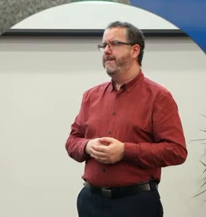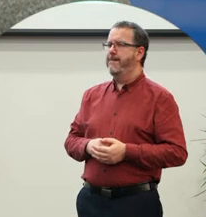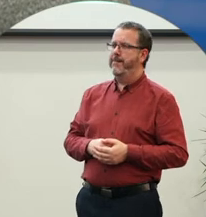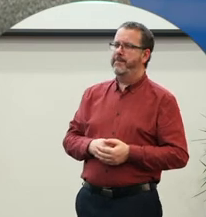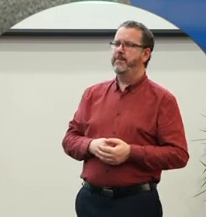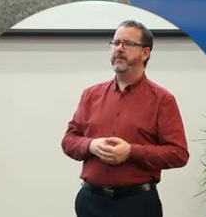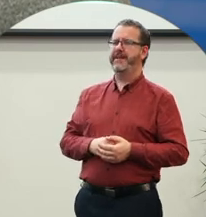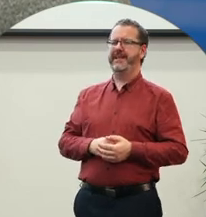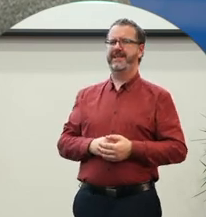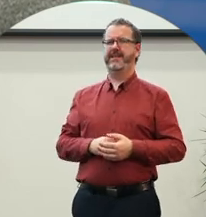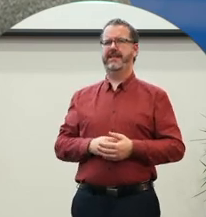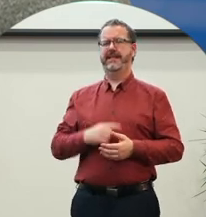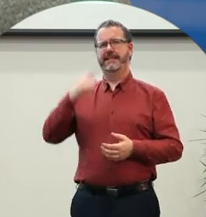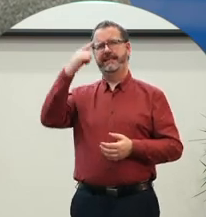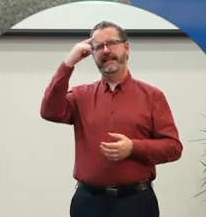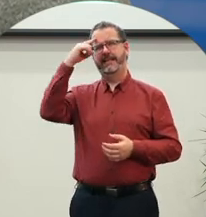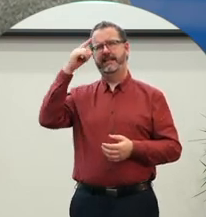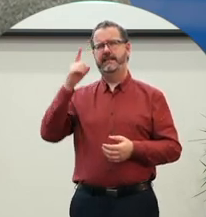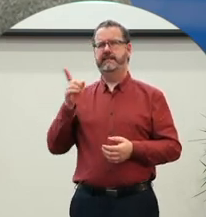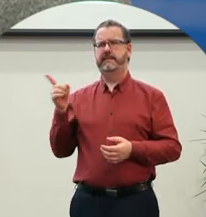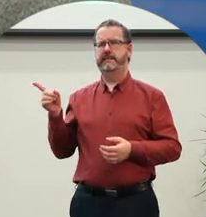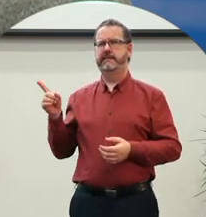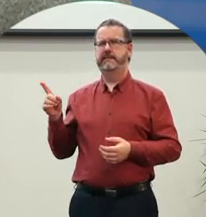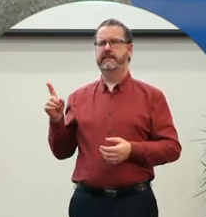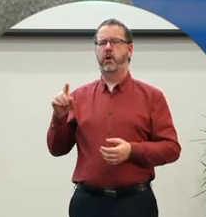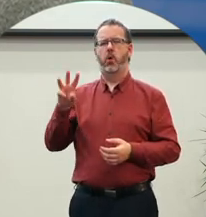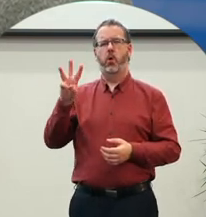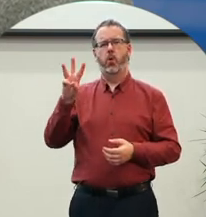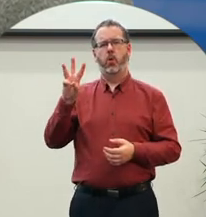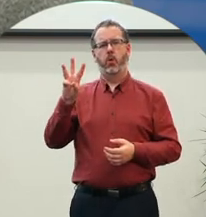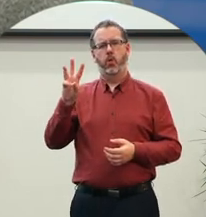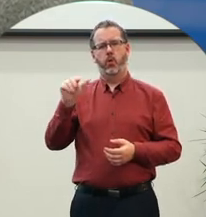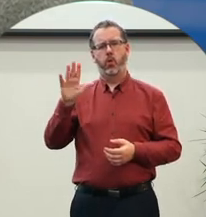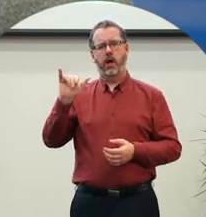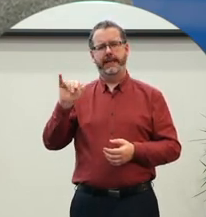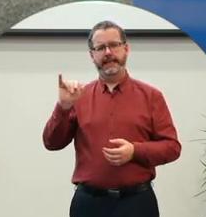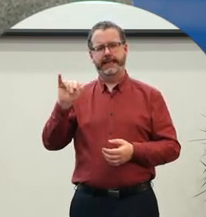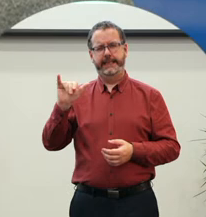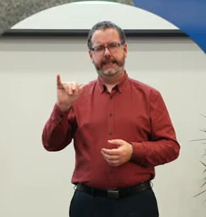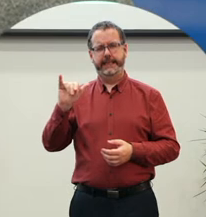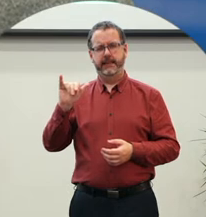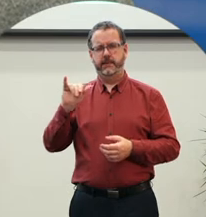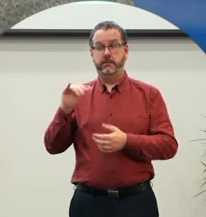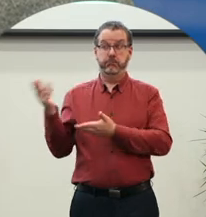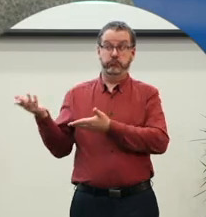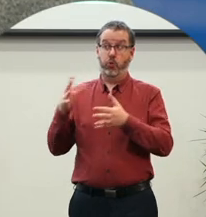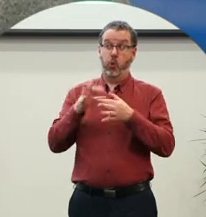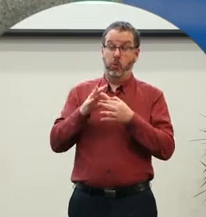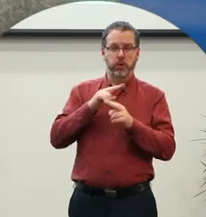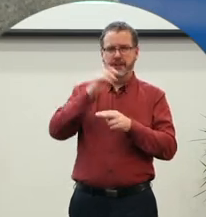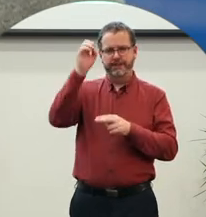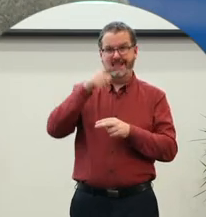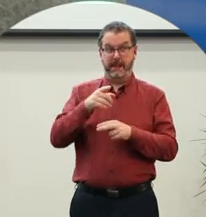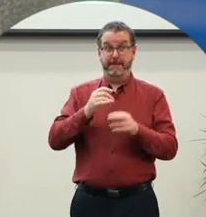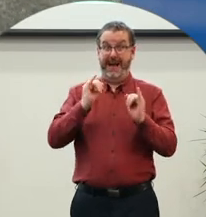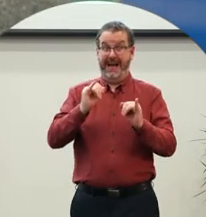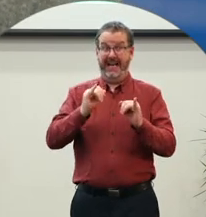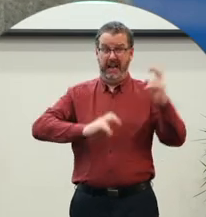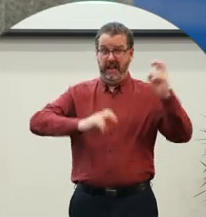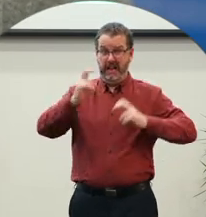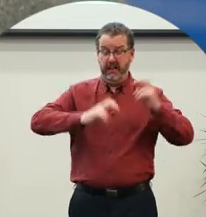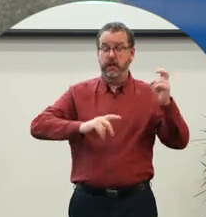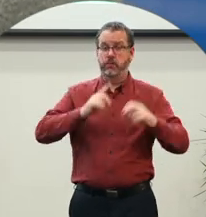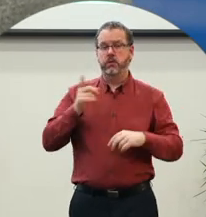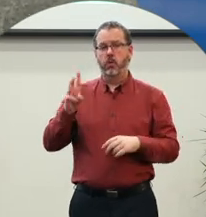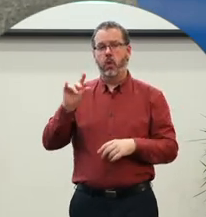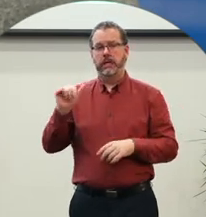I don't think she thought that Wally was going to create the scene that he did. I don't think she thought it was going to be that bad. But he forced the issue. You're either with